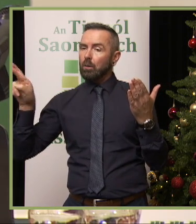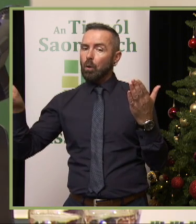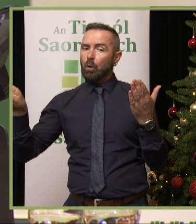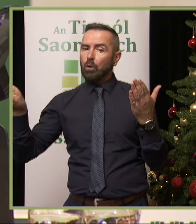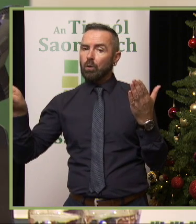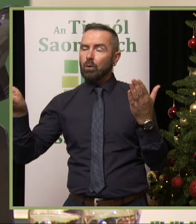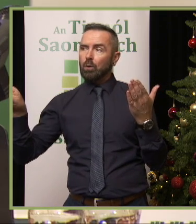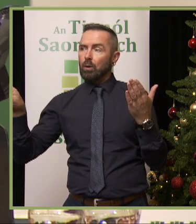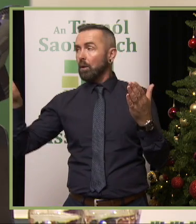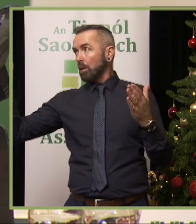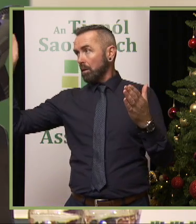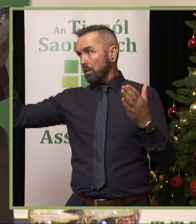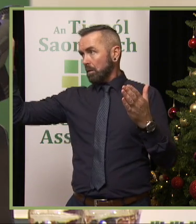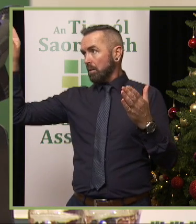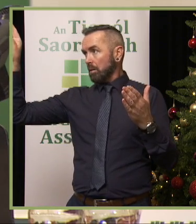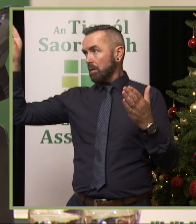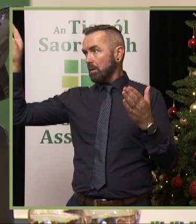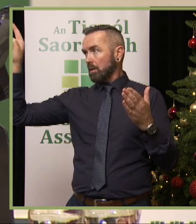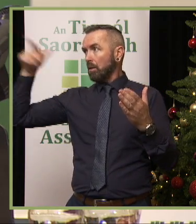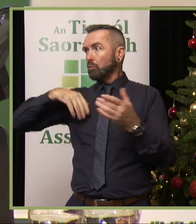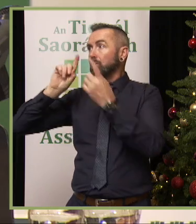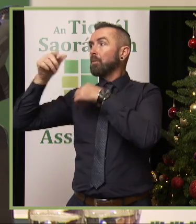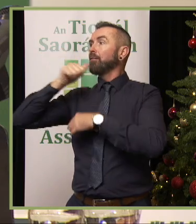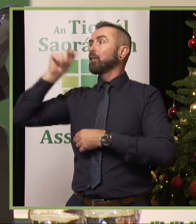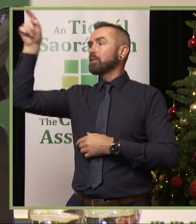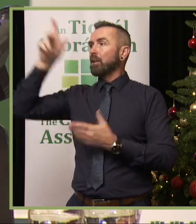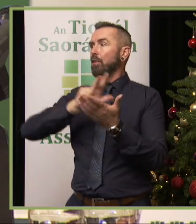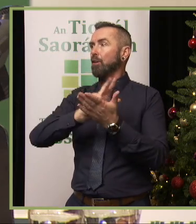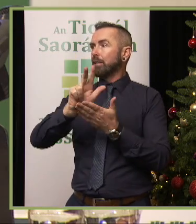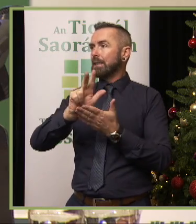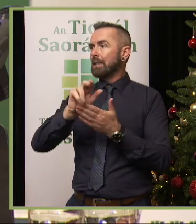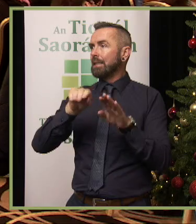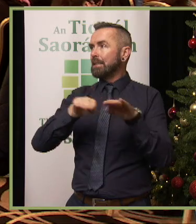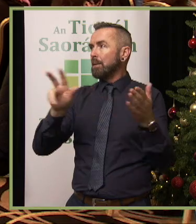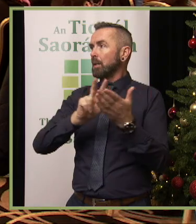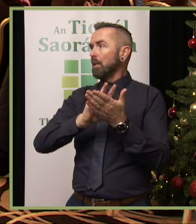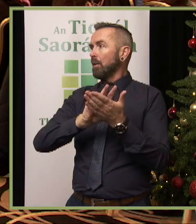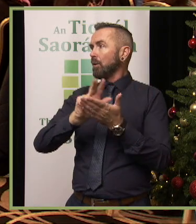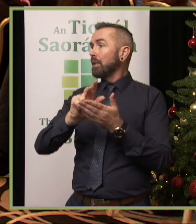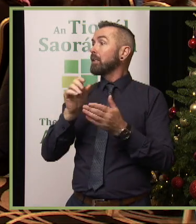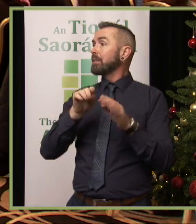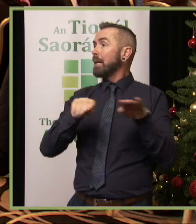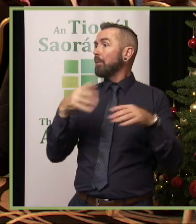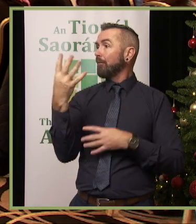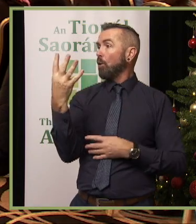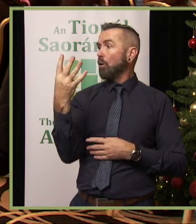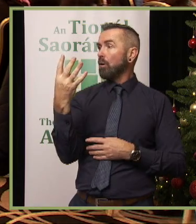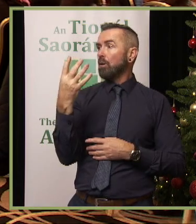Sorry, so I take, and so to respond to 13, table 4.